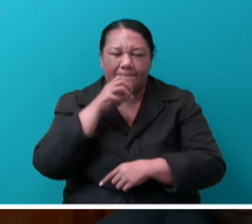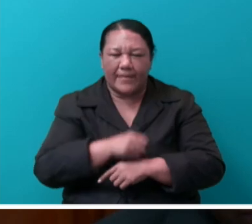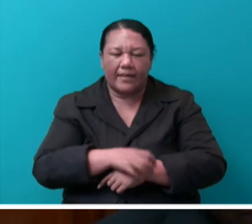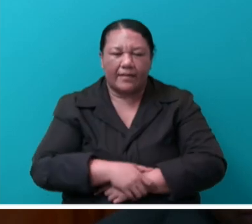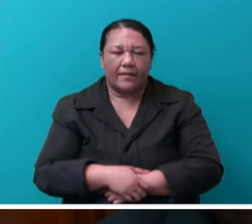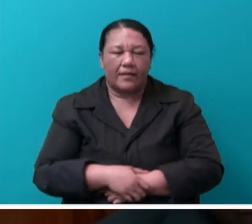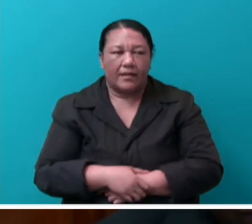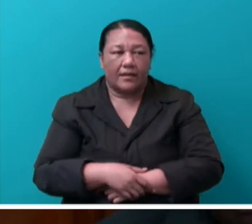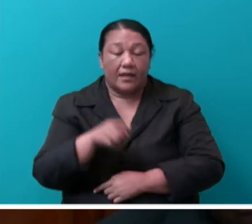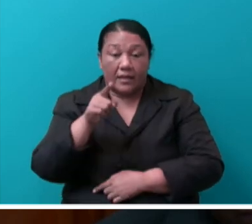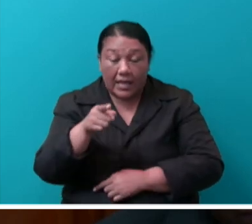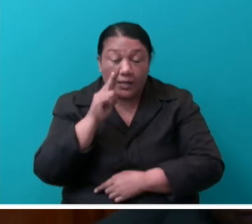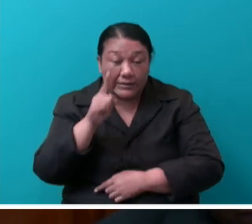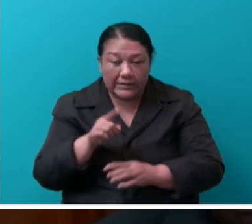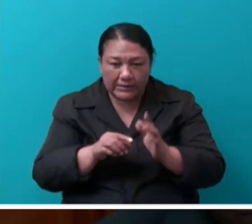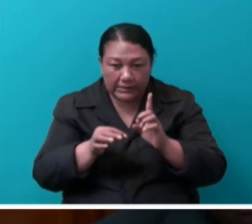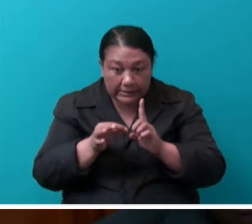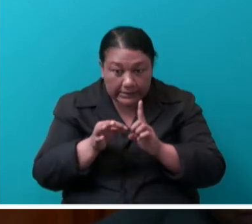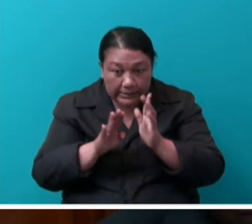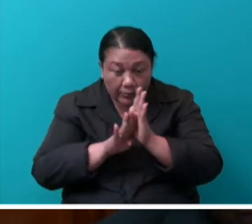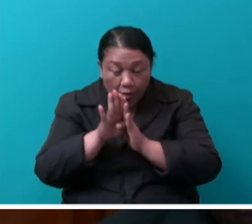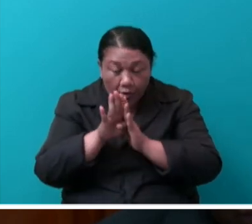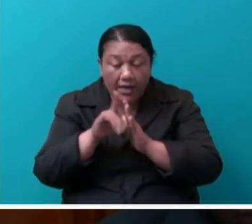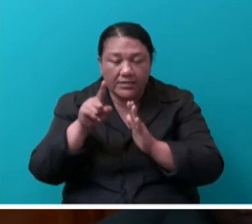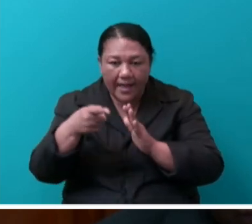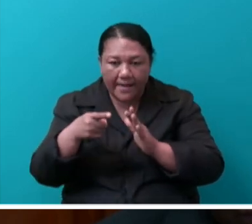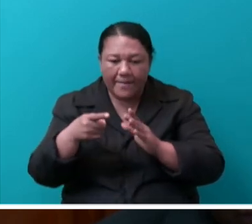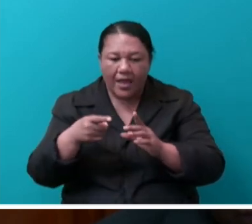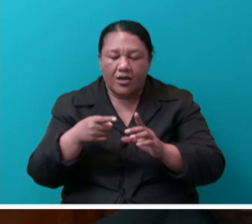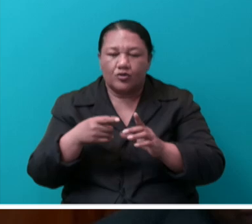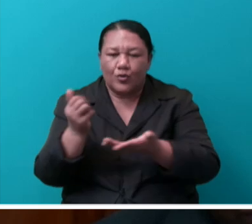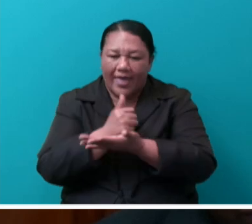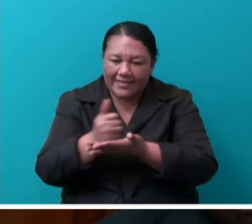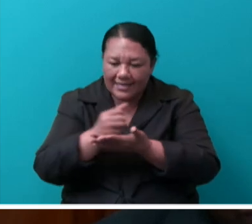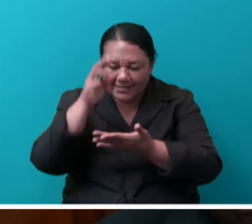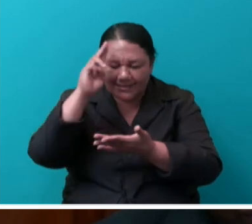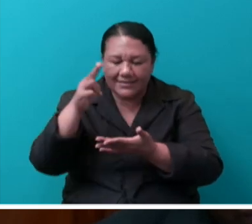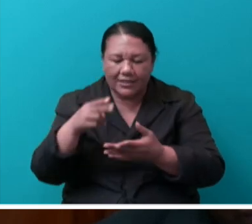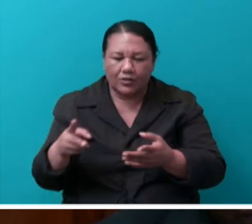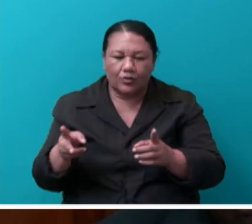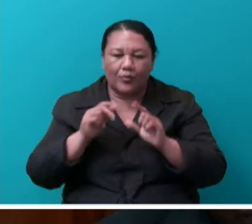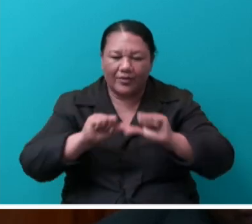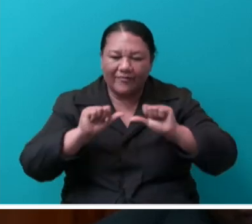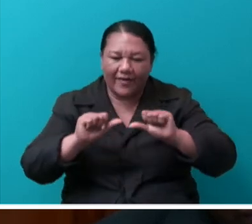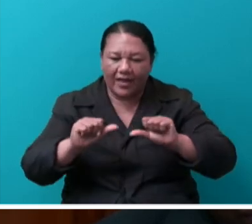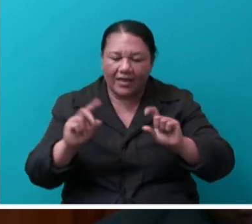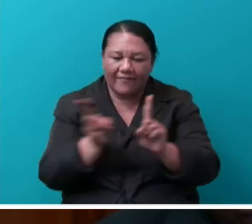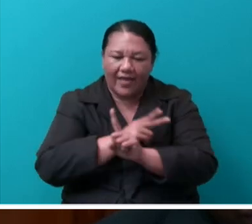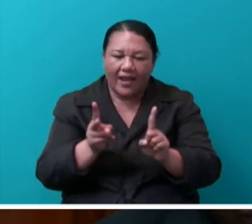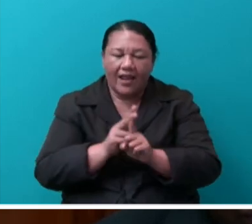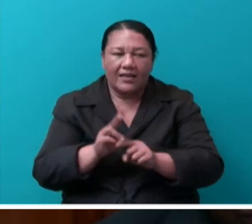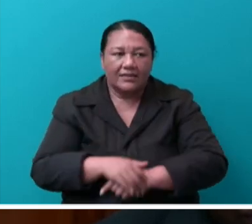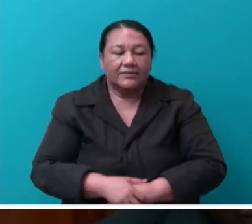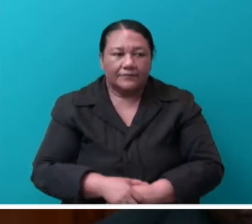making progress as well in implementing our National Action Plan to prevent violence against women and girls, or the Fiji NAP, as